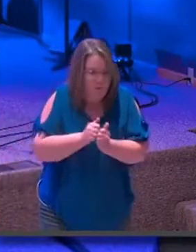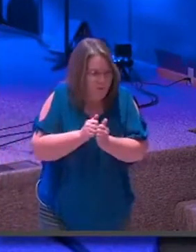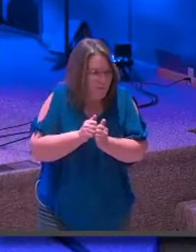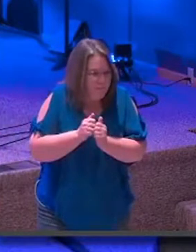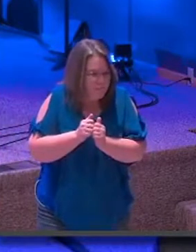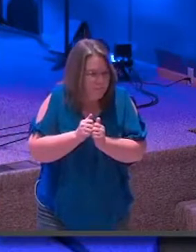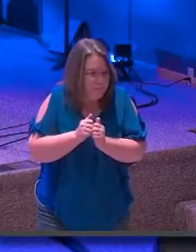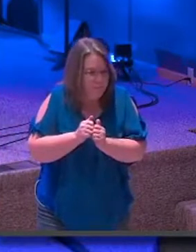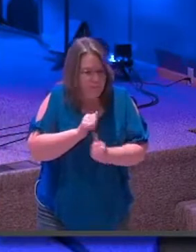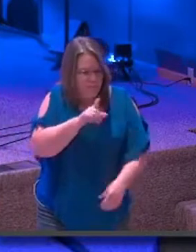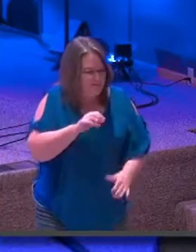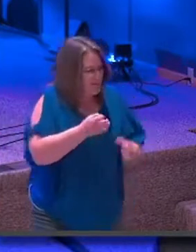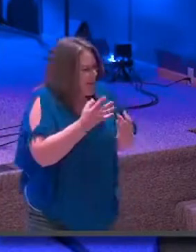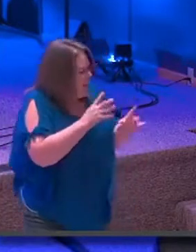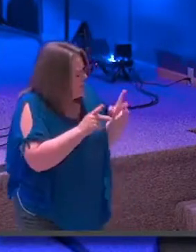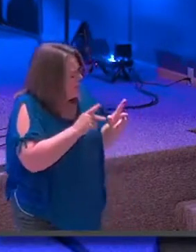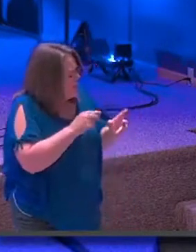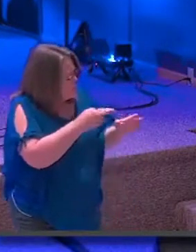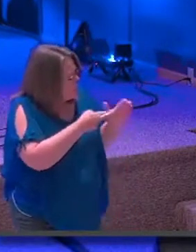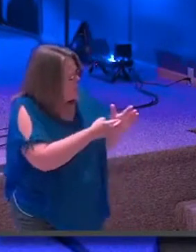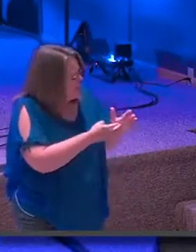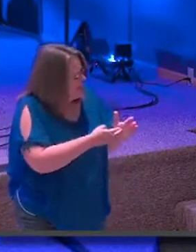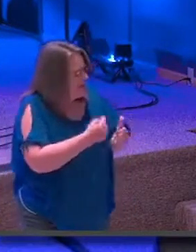asked, how many people do you represent? And they said,